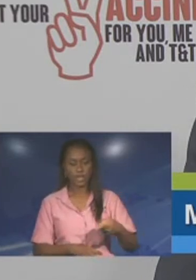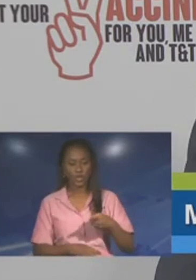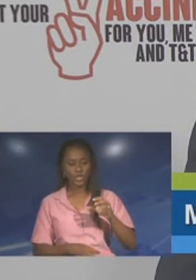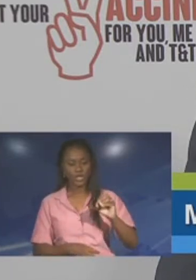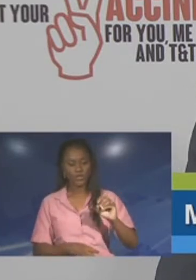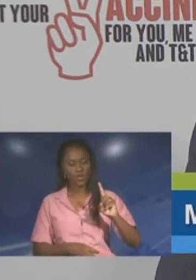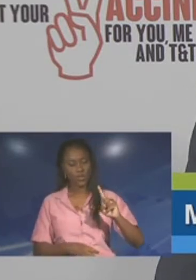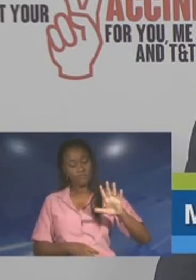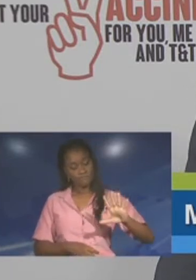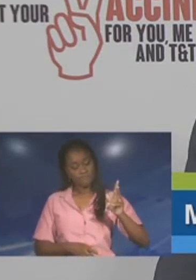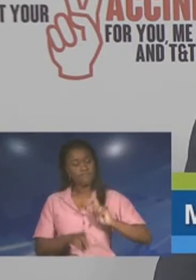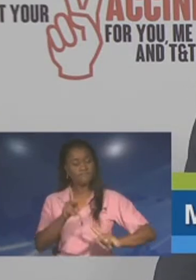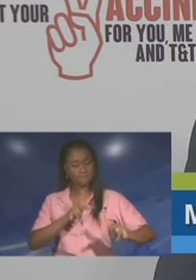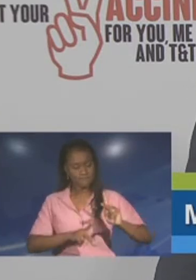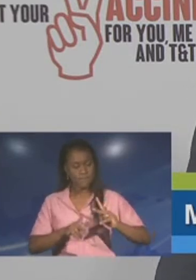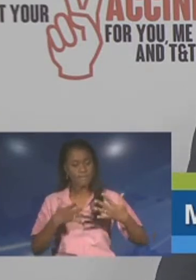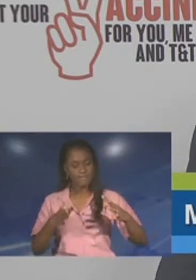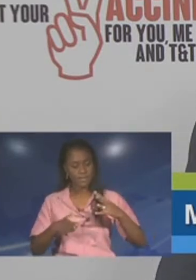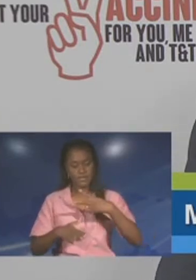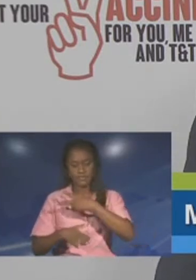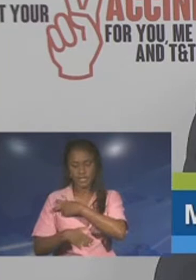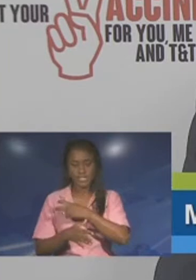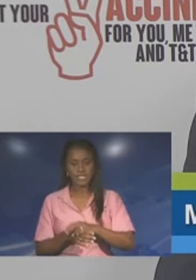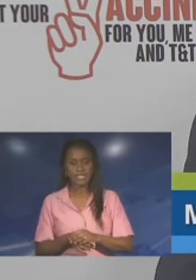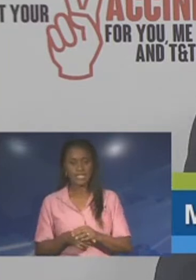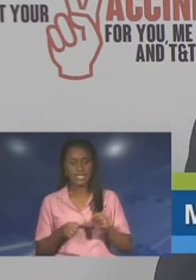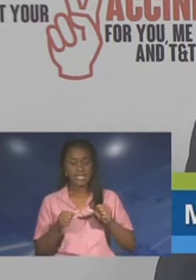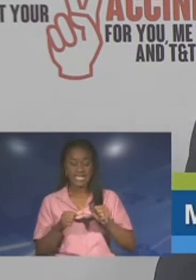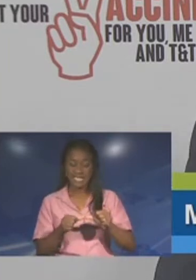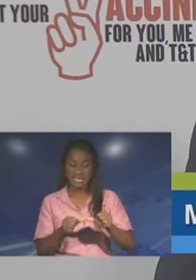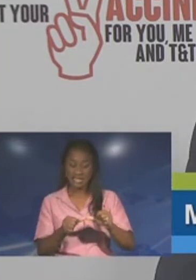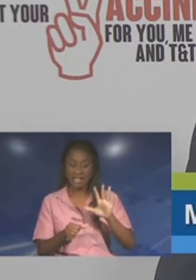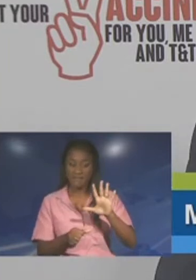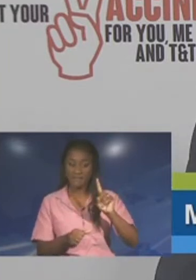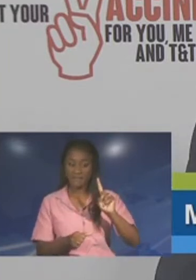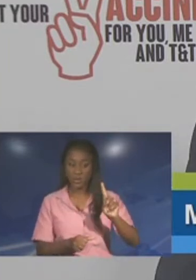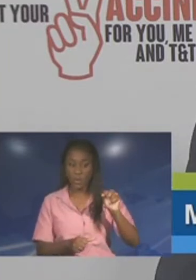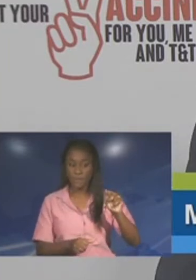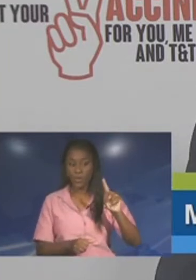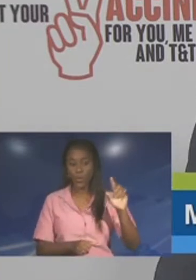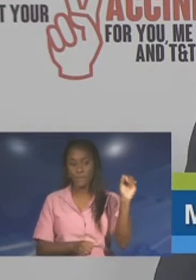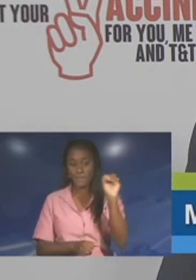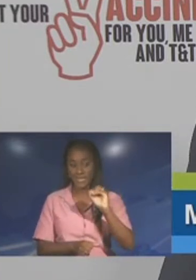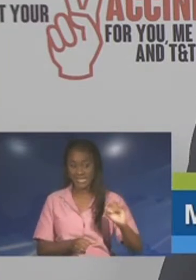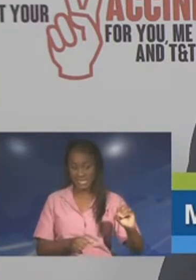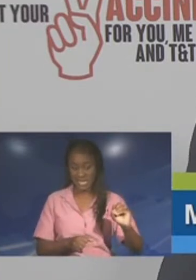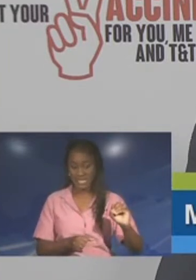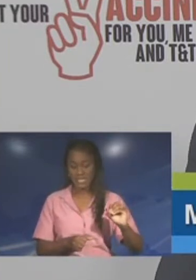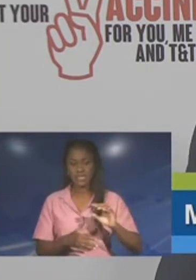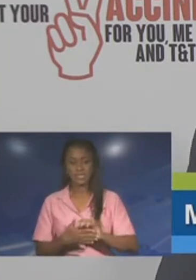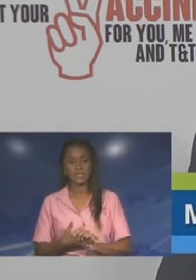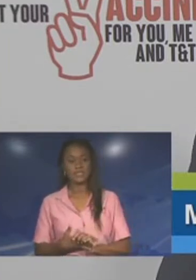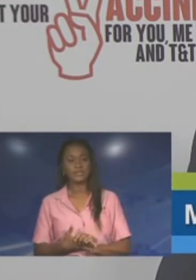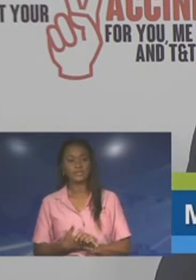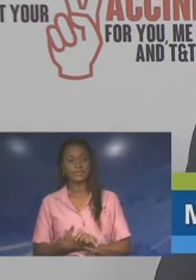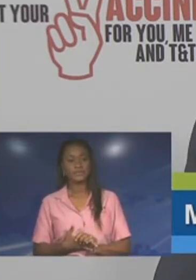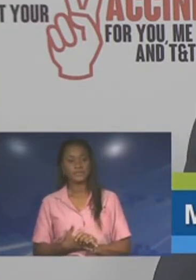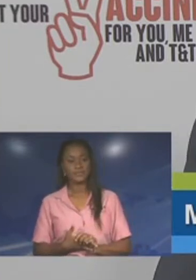715,015 persons. So we are still stuck at 51.1% of the population.